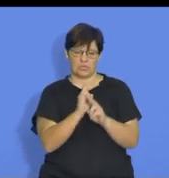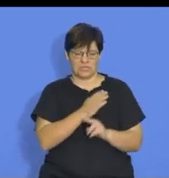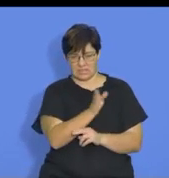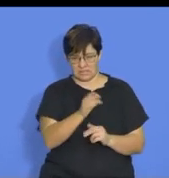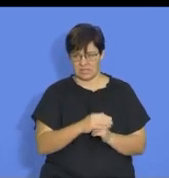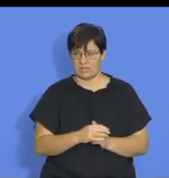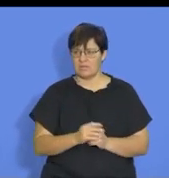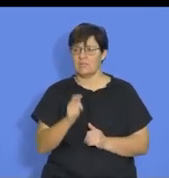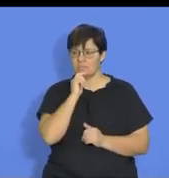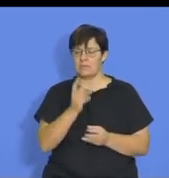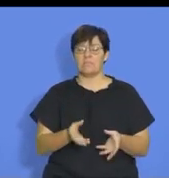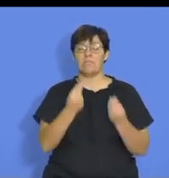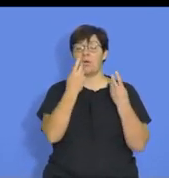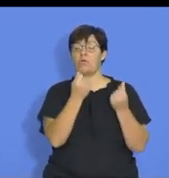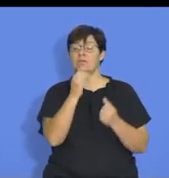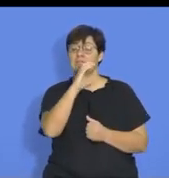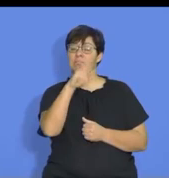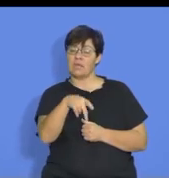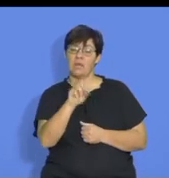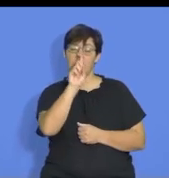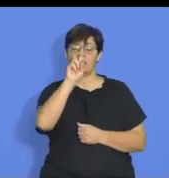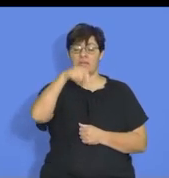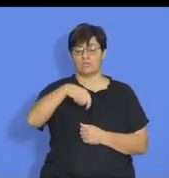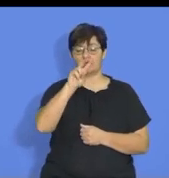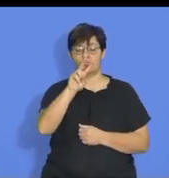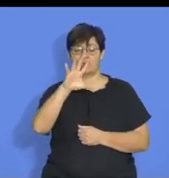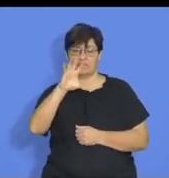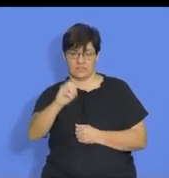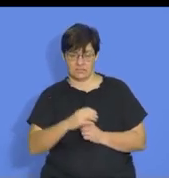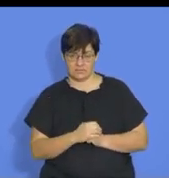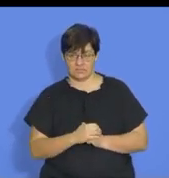choosing a shorter method, and that gives me a cost price of